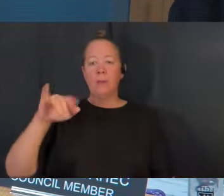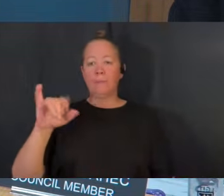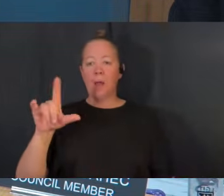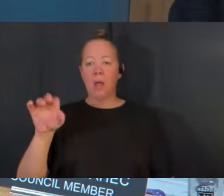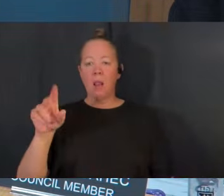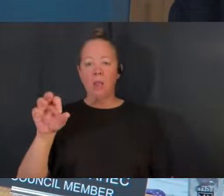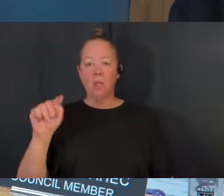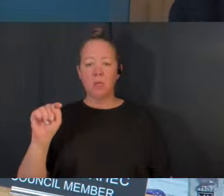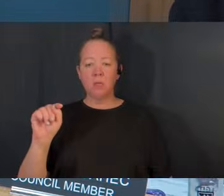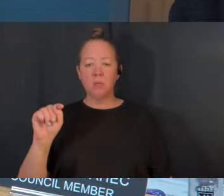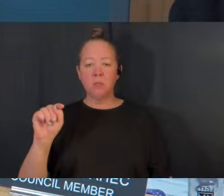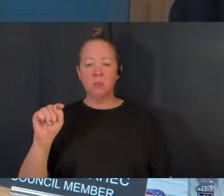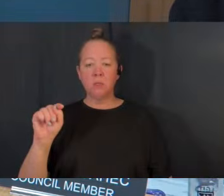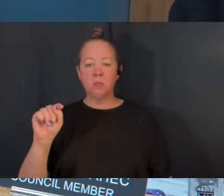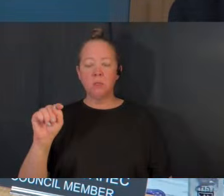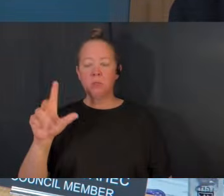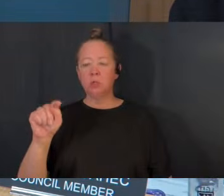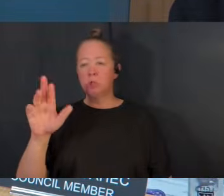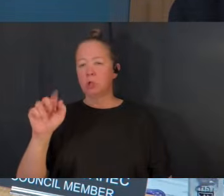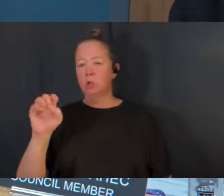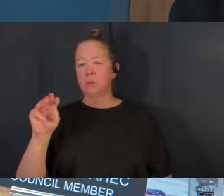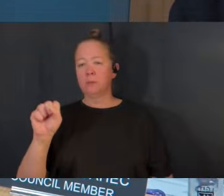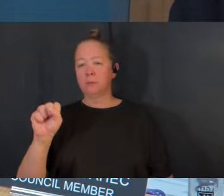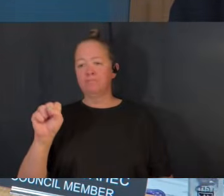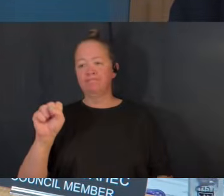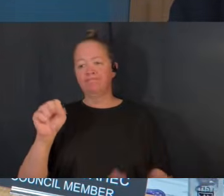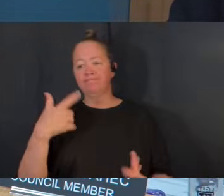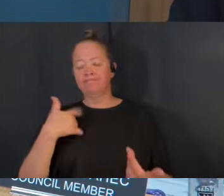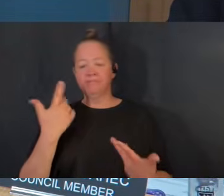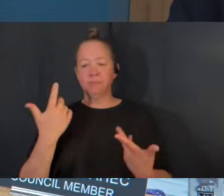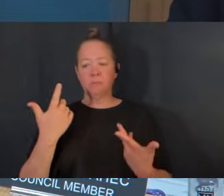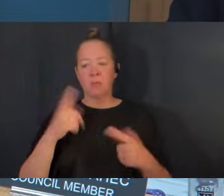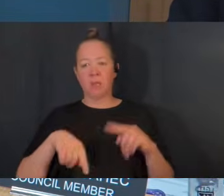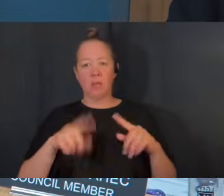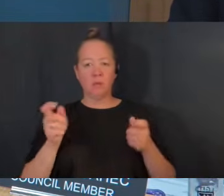unfortunately beyond our control. I understand they are standard practice.